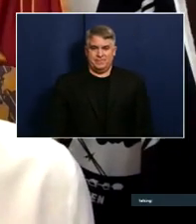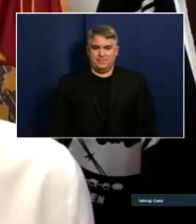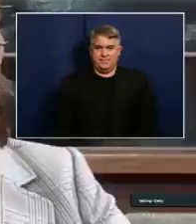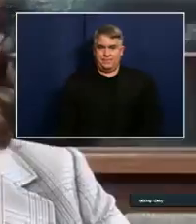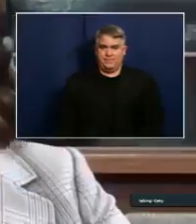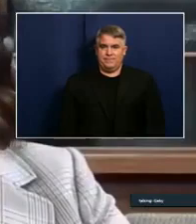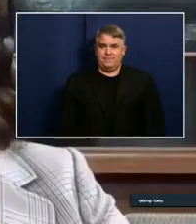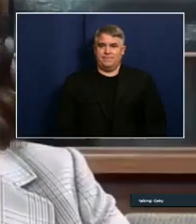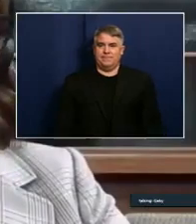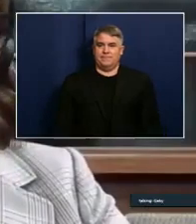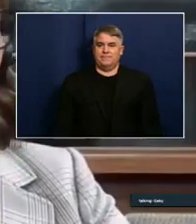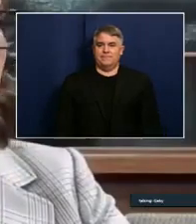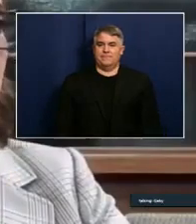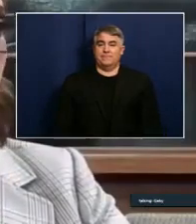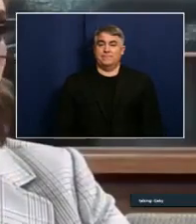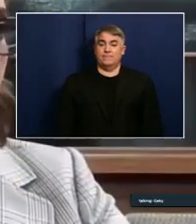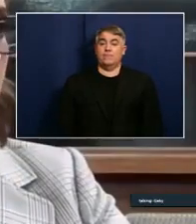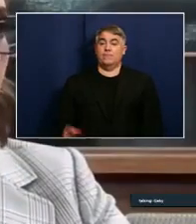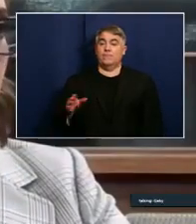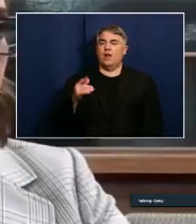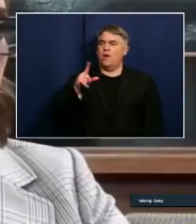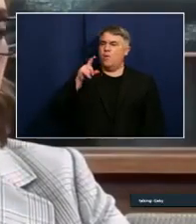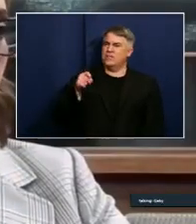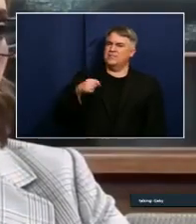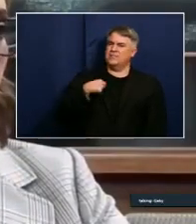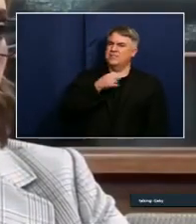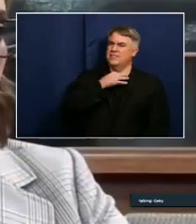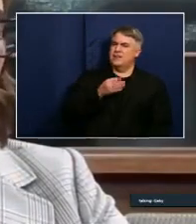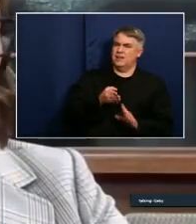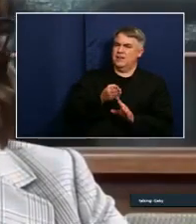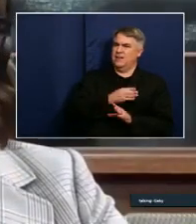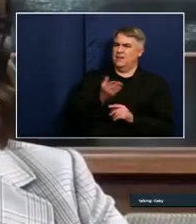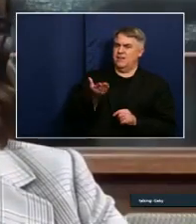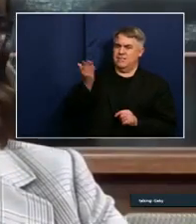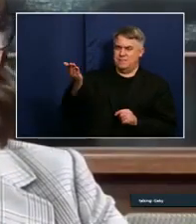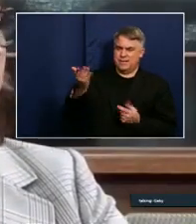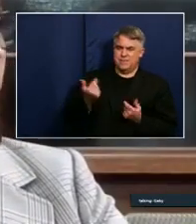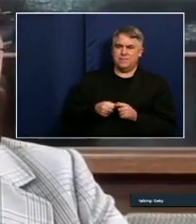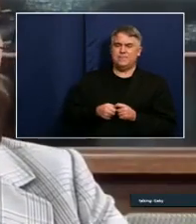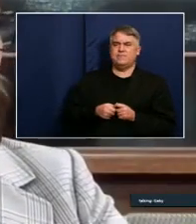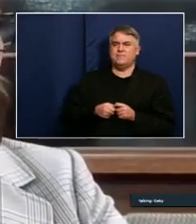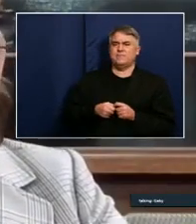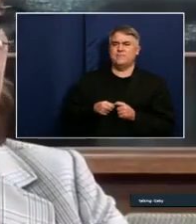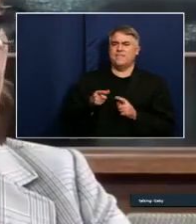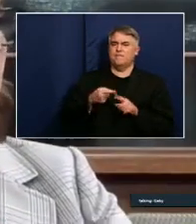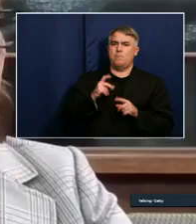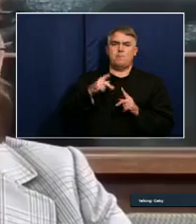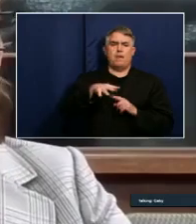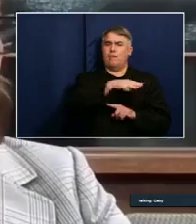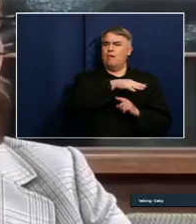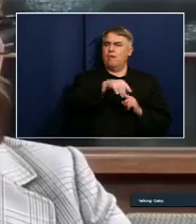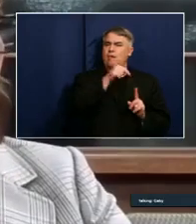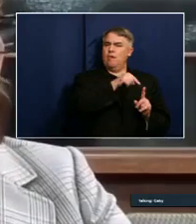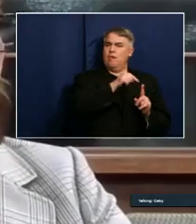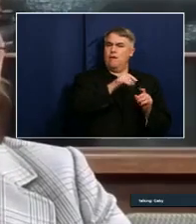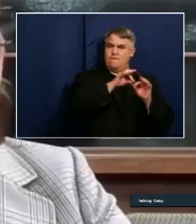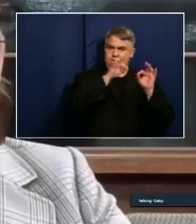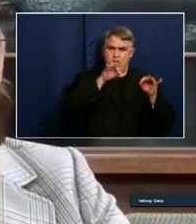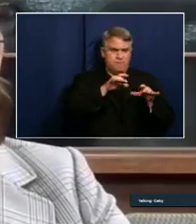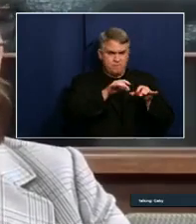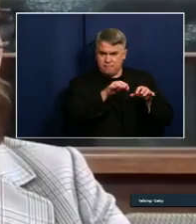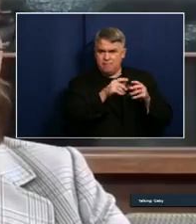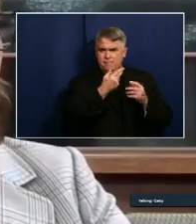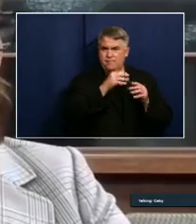Okay, so these are questions that were pre-submitted by folks via a form. The question number one is,